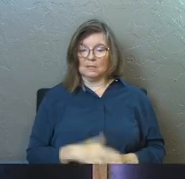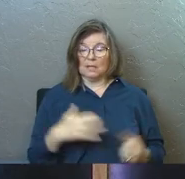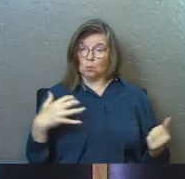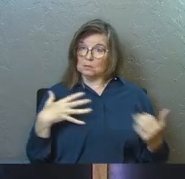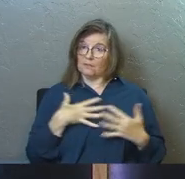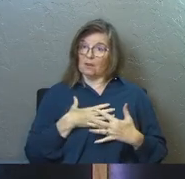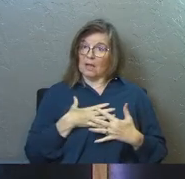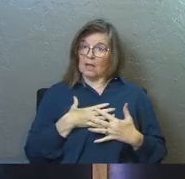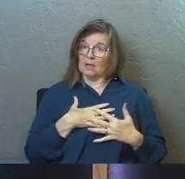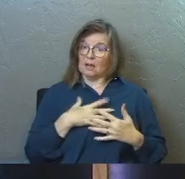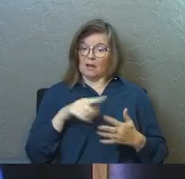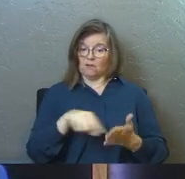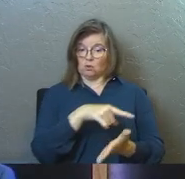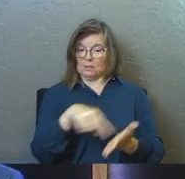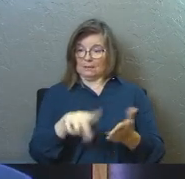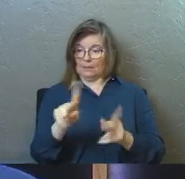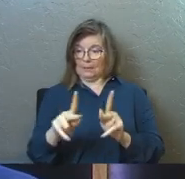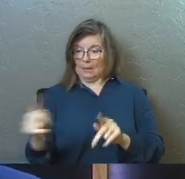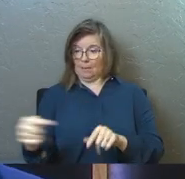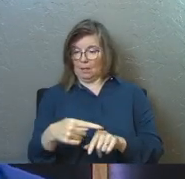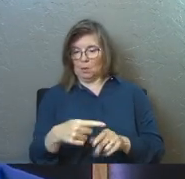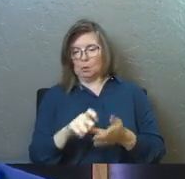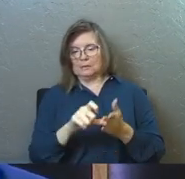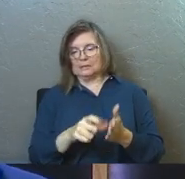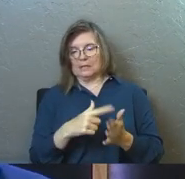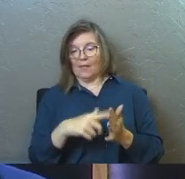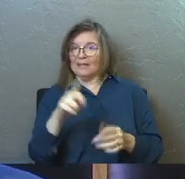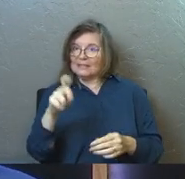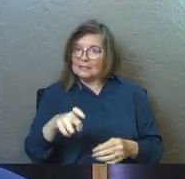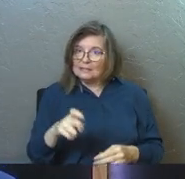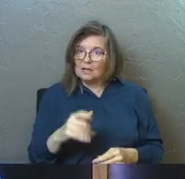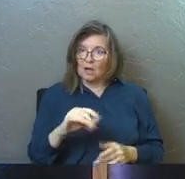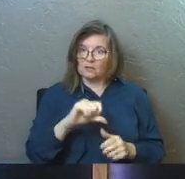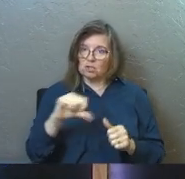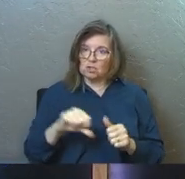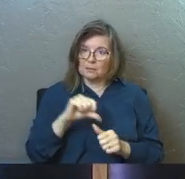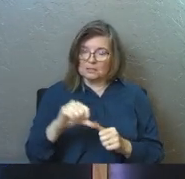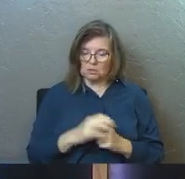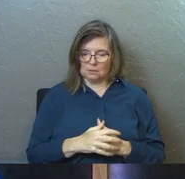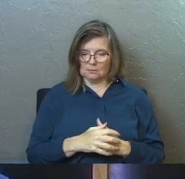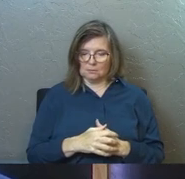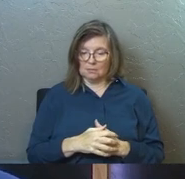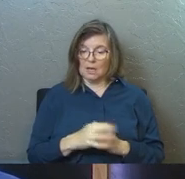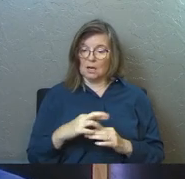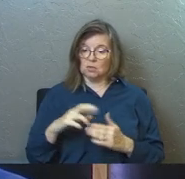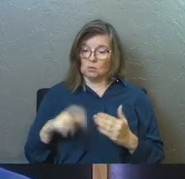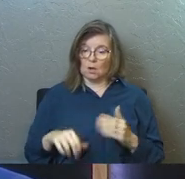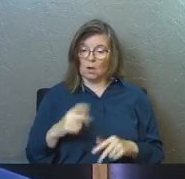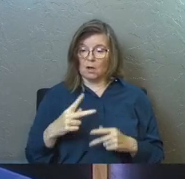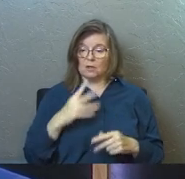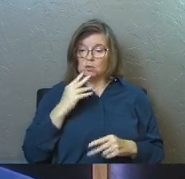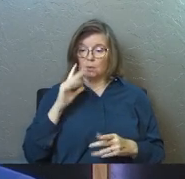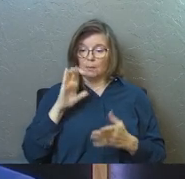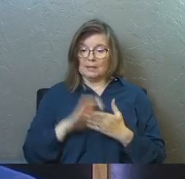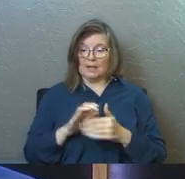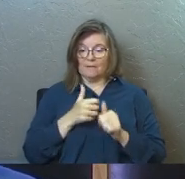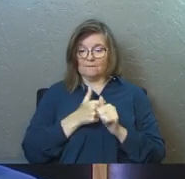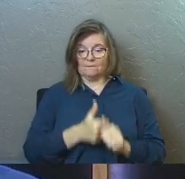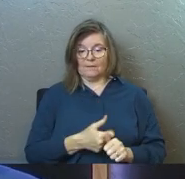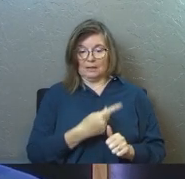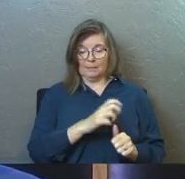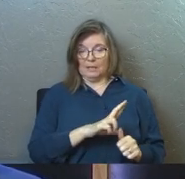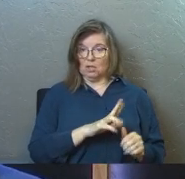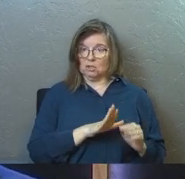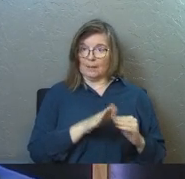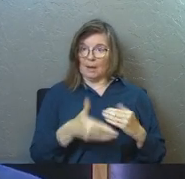He was afraid of criticism from these people who insisted on the necessity of circumcision. And as a result, other Jewish believers followed